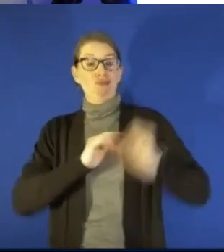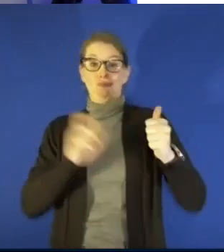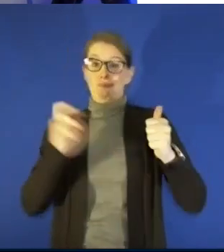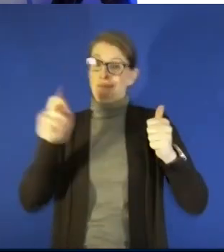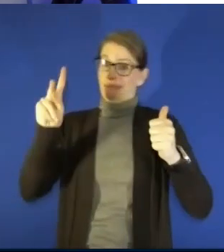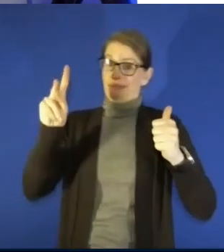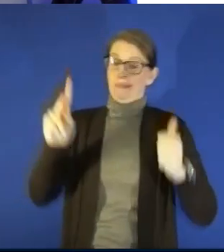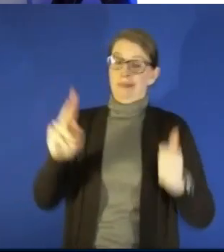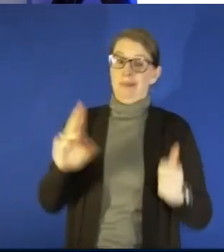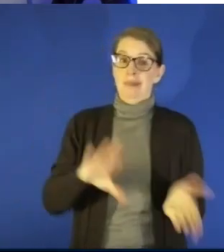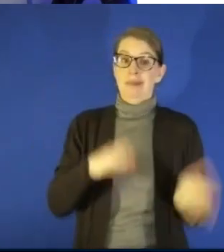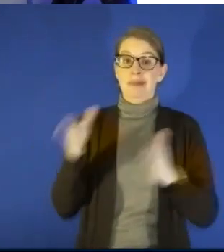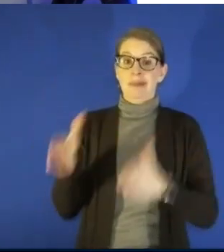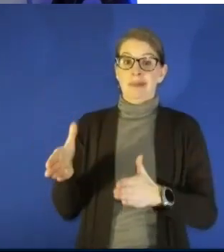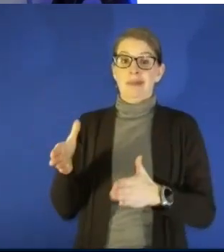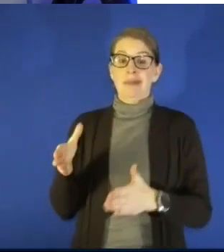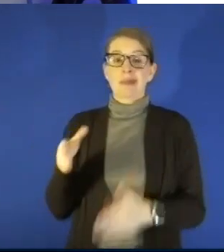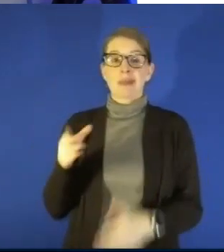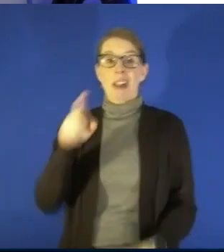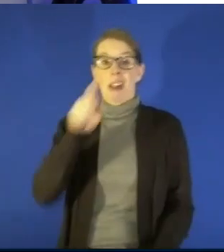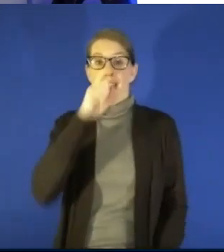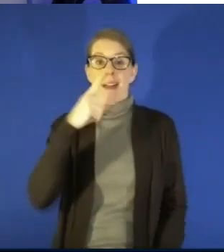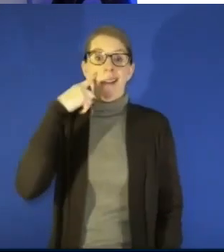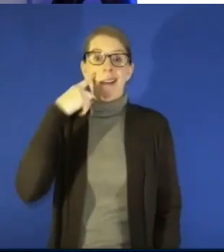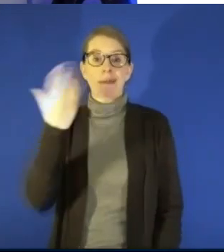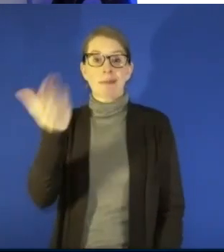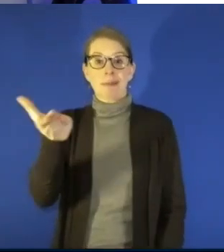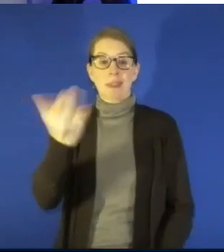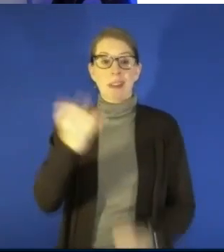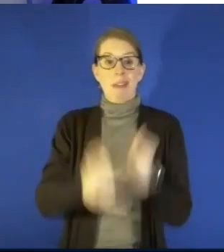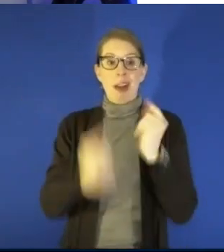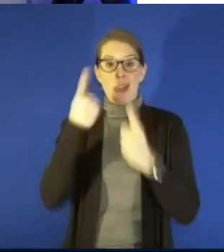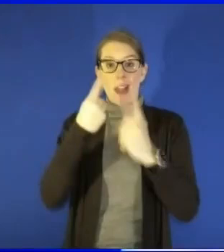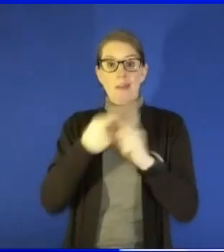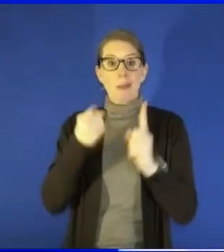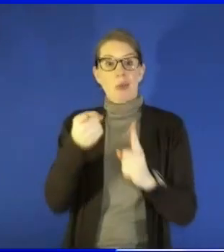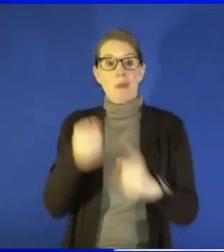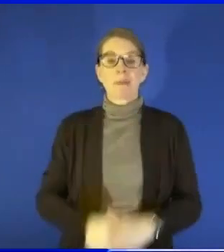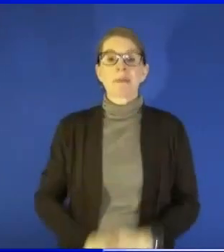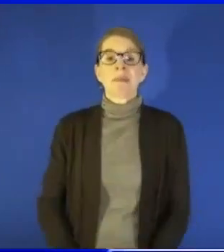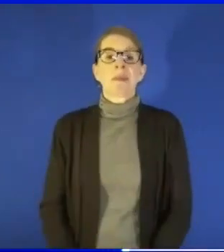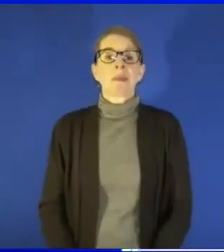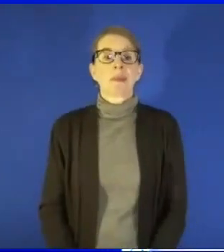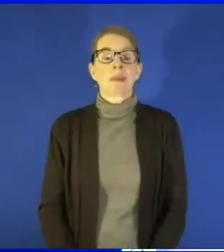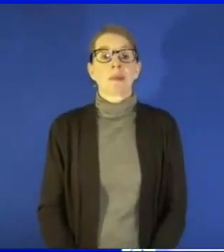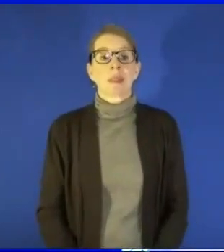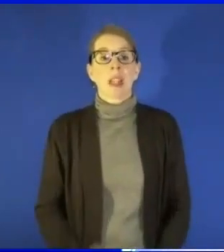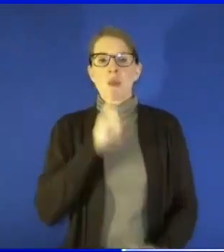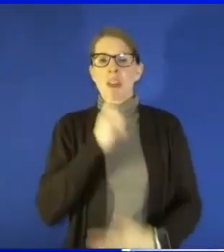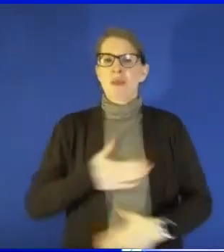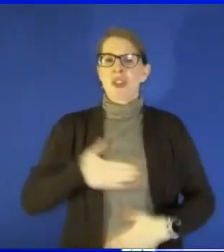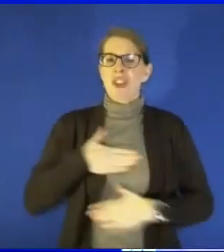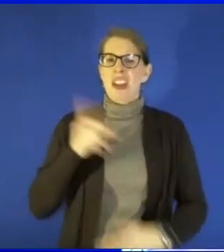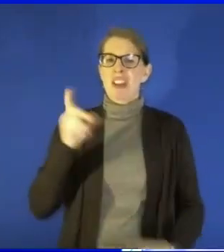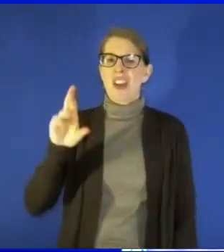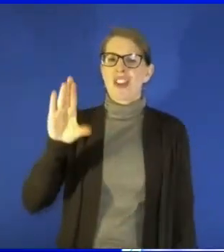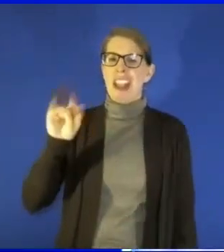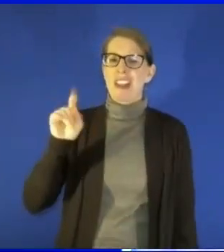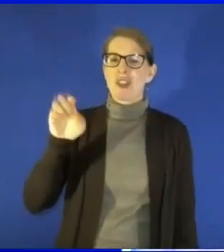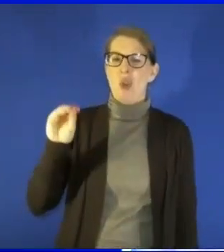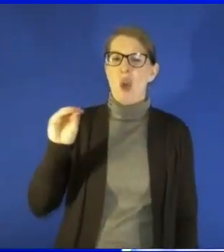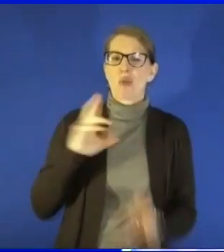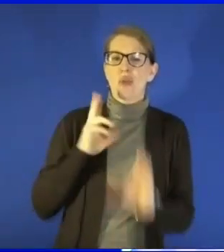right. Let's turn to Hawkeye. Let's get some final thoughts from you. Take it from there. Yeah, I always appreciate Dr. Castro on here. He's done such a good job